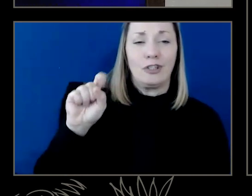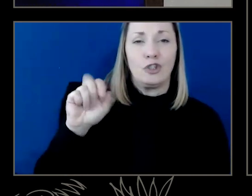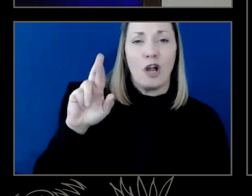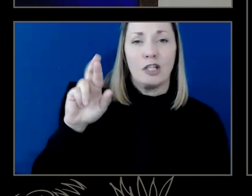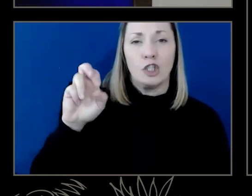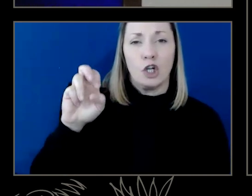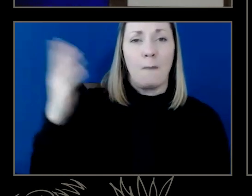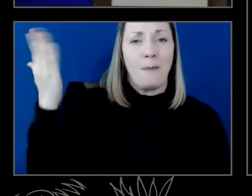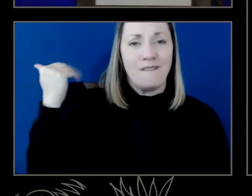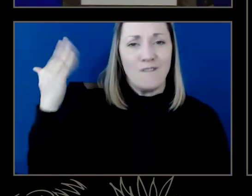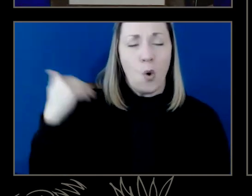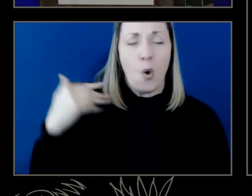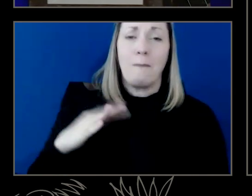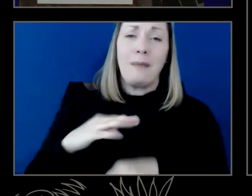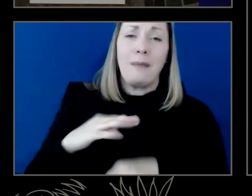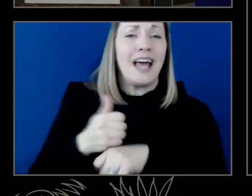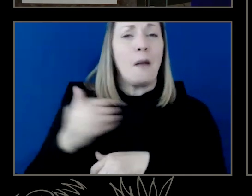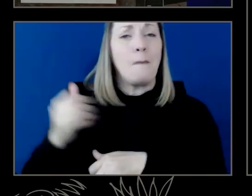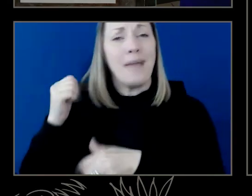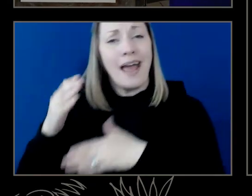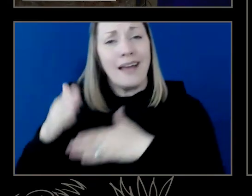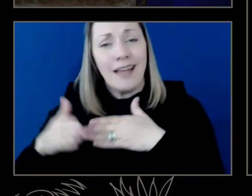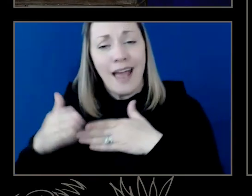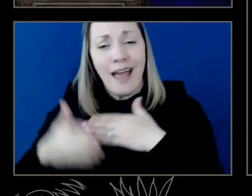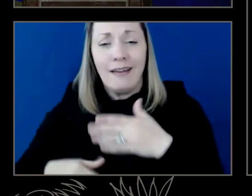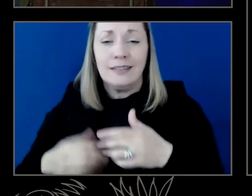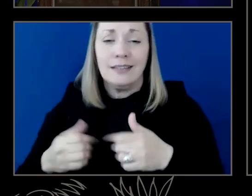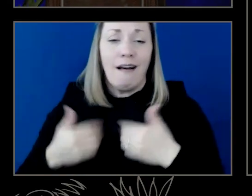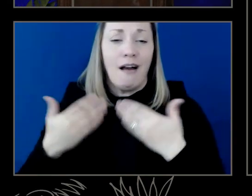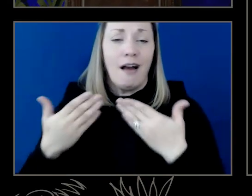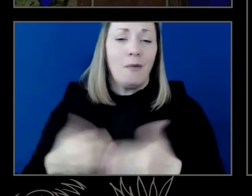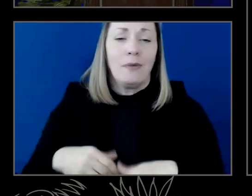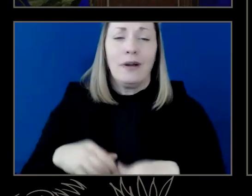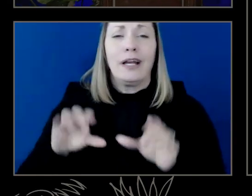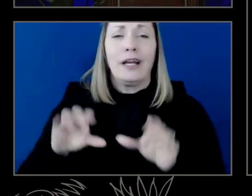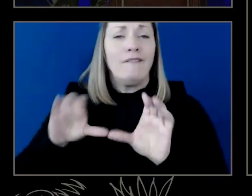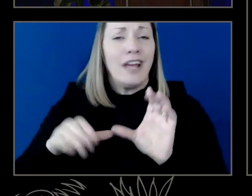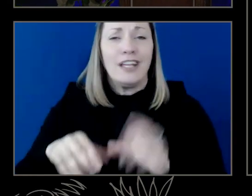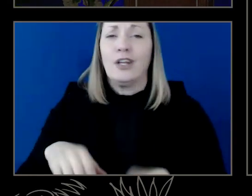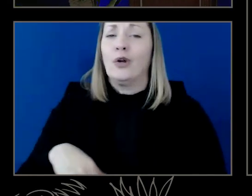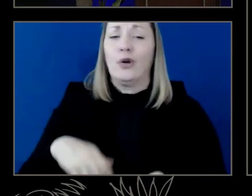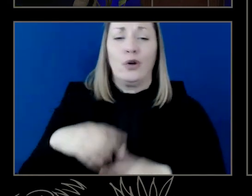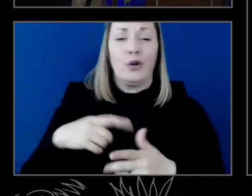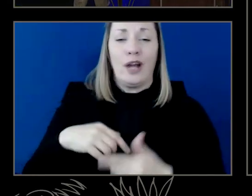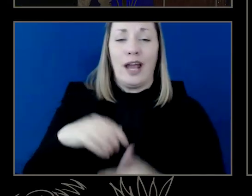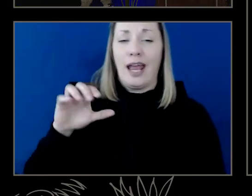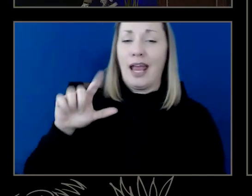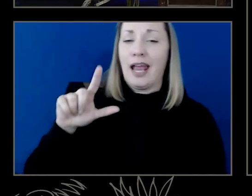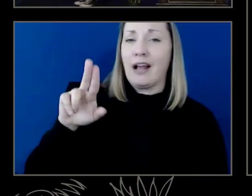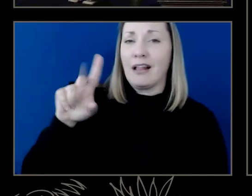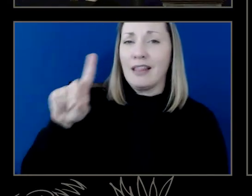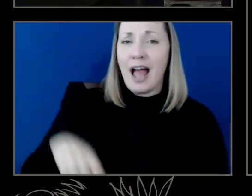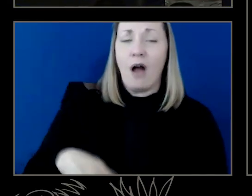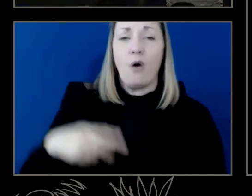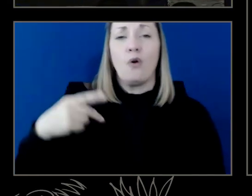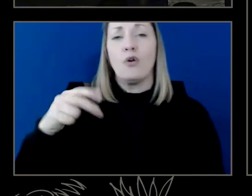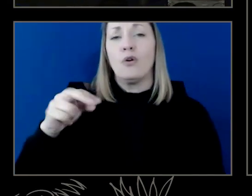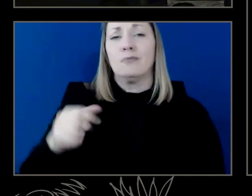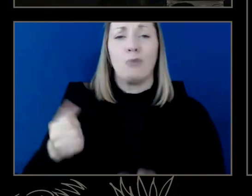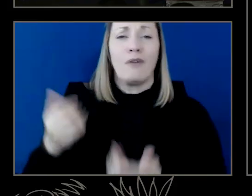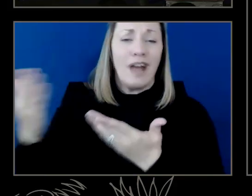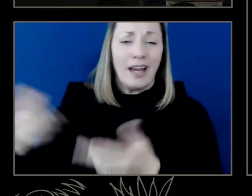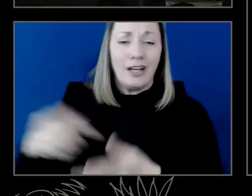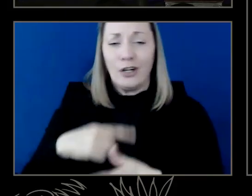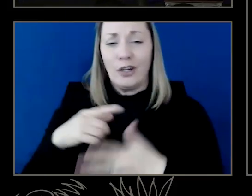Maybe setting up a backend, configuring a cloud provider, I don't know, like AWS, Azure, GCP,